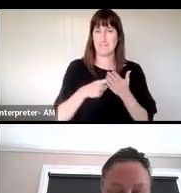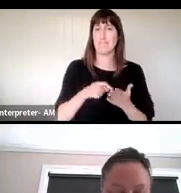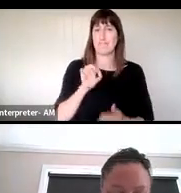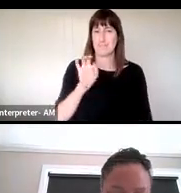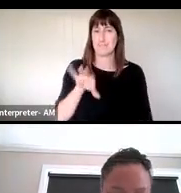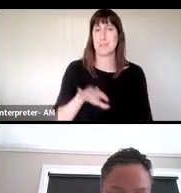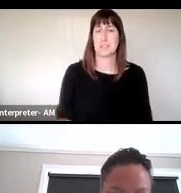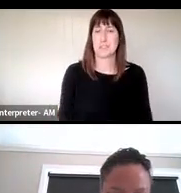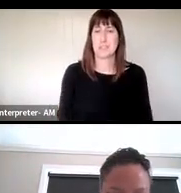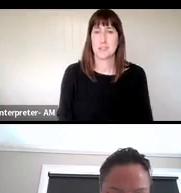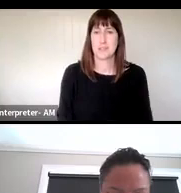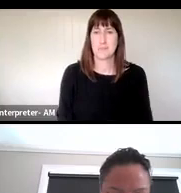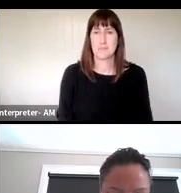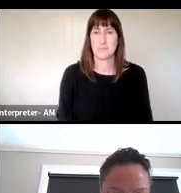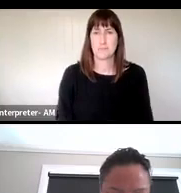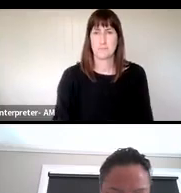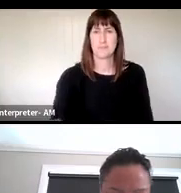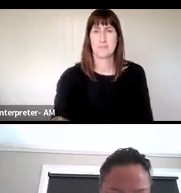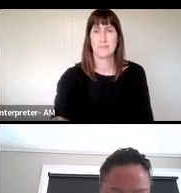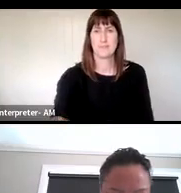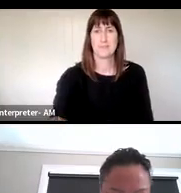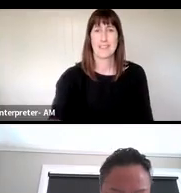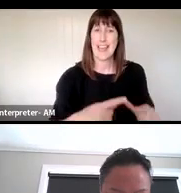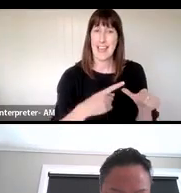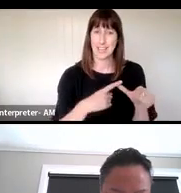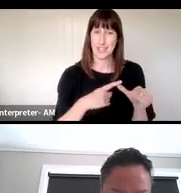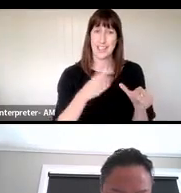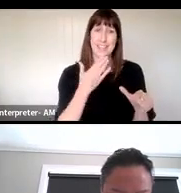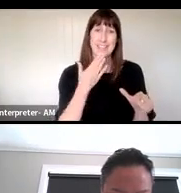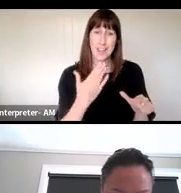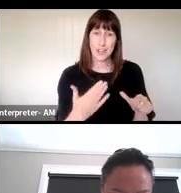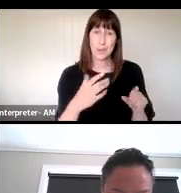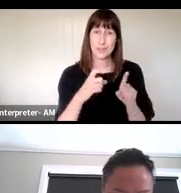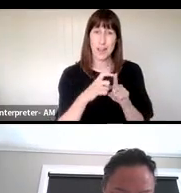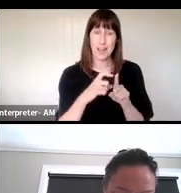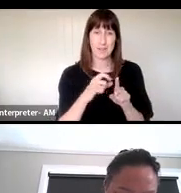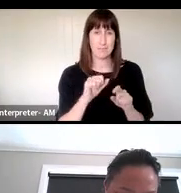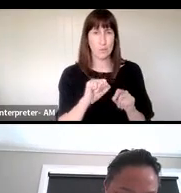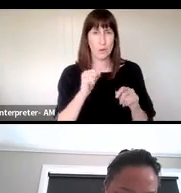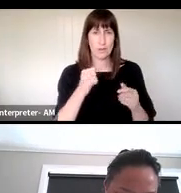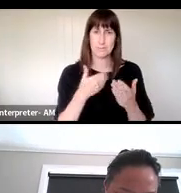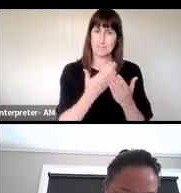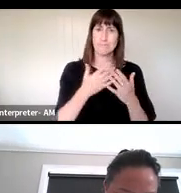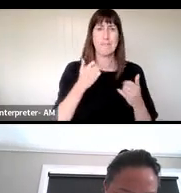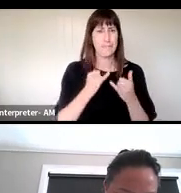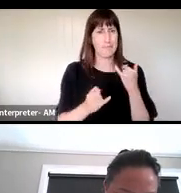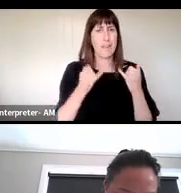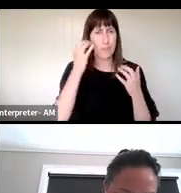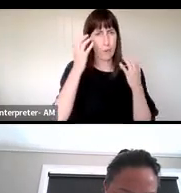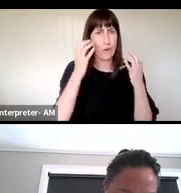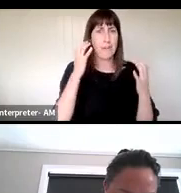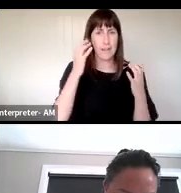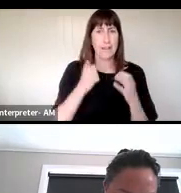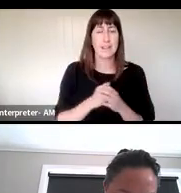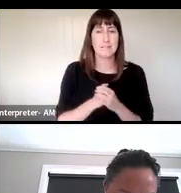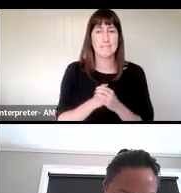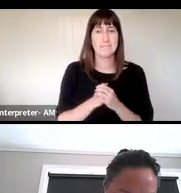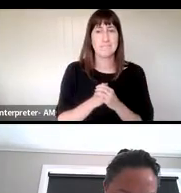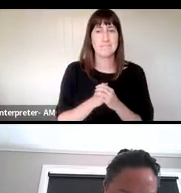Thank you, Diane. A really thoughtful submission. And I guess our comment really from me